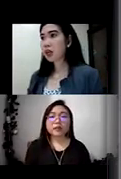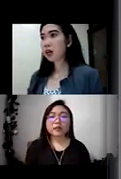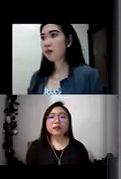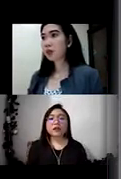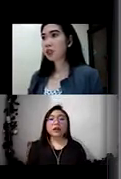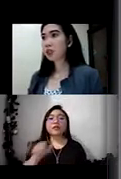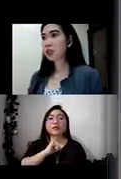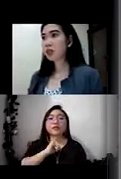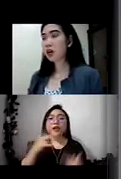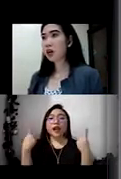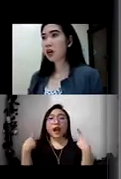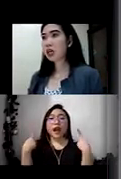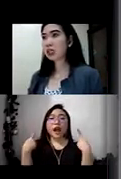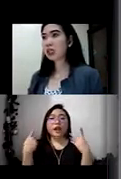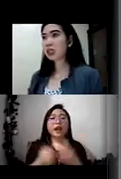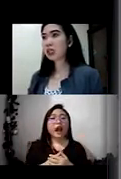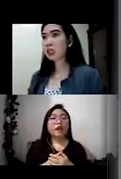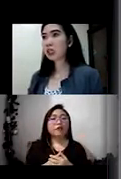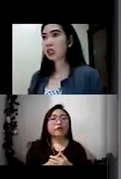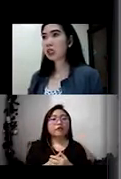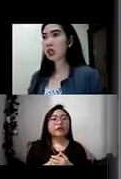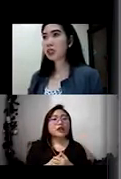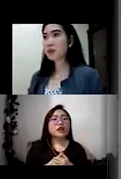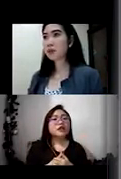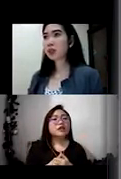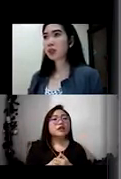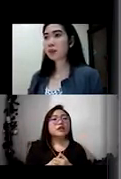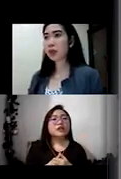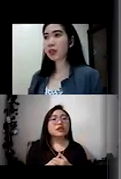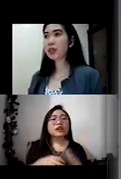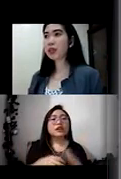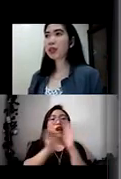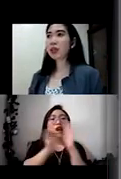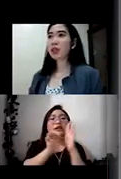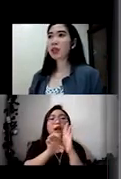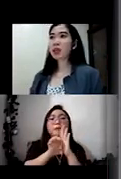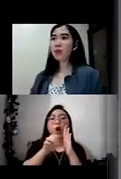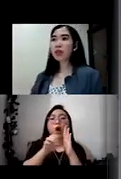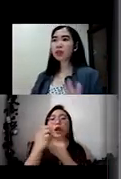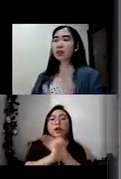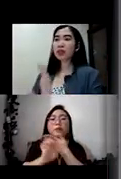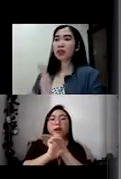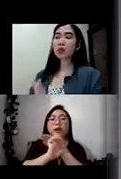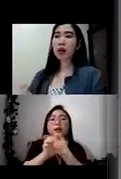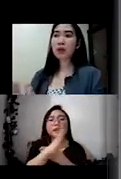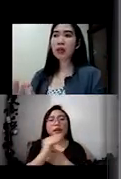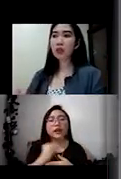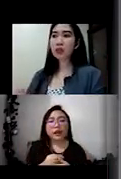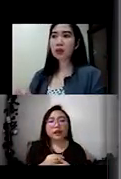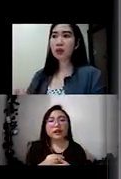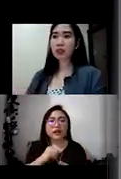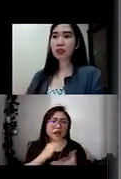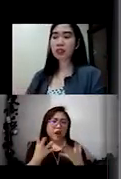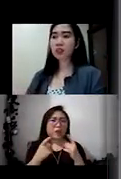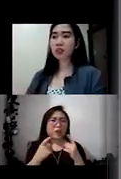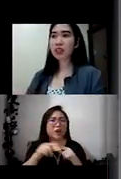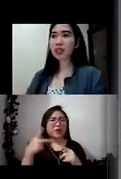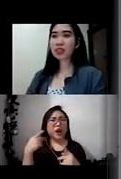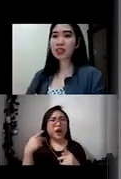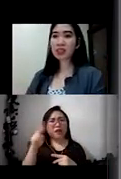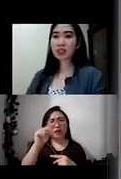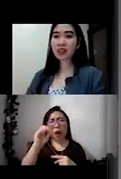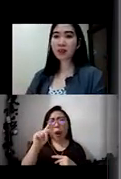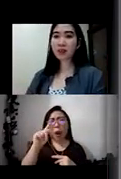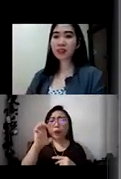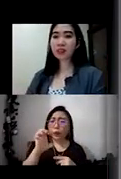I have here a sample email, and I want to have a note about this. Kunyari,